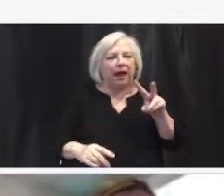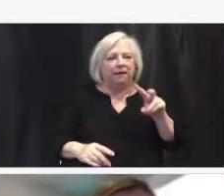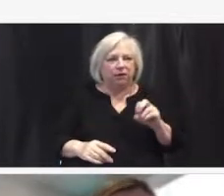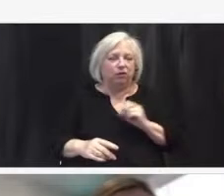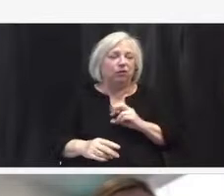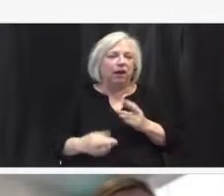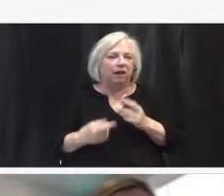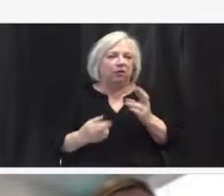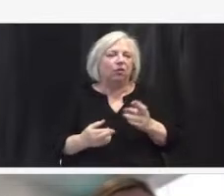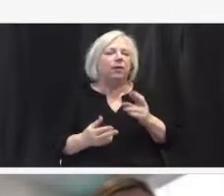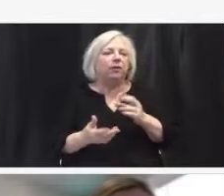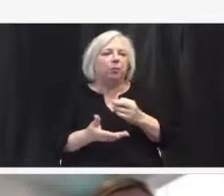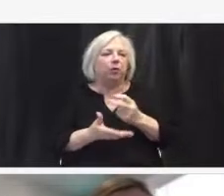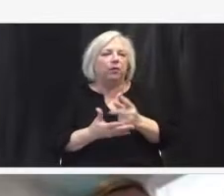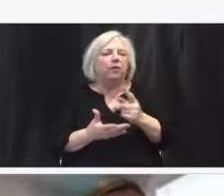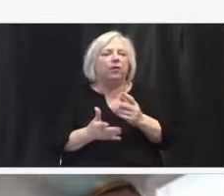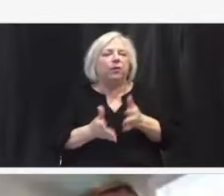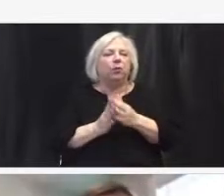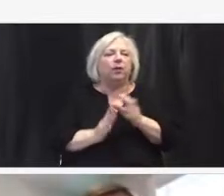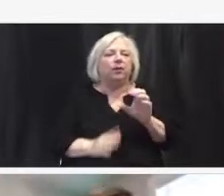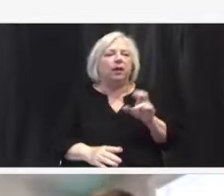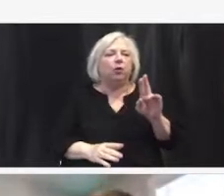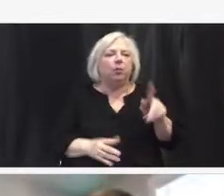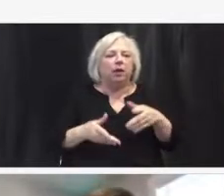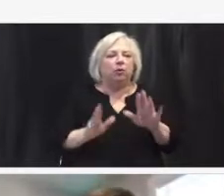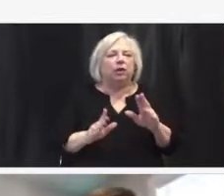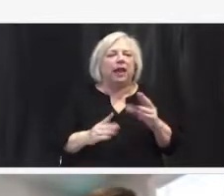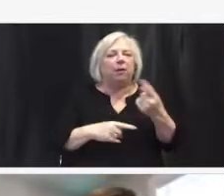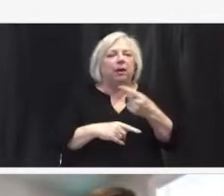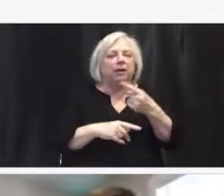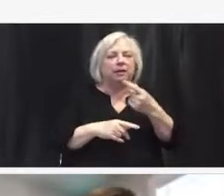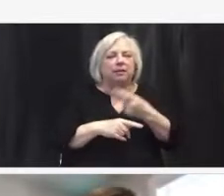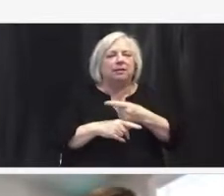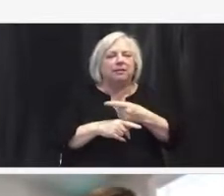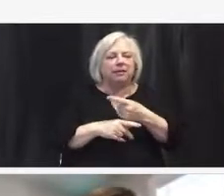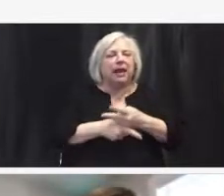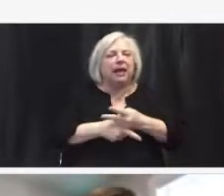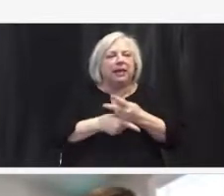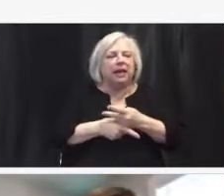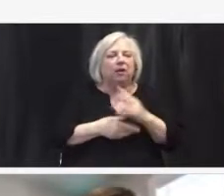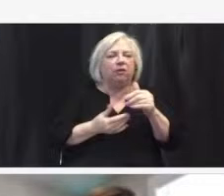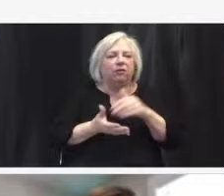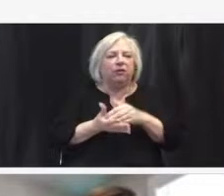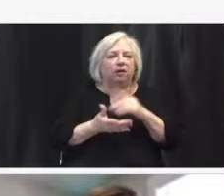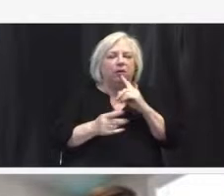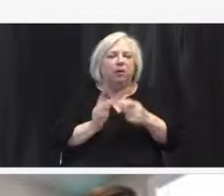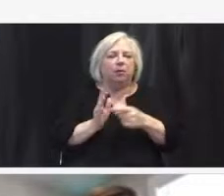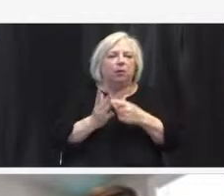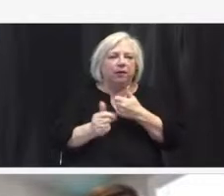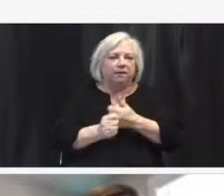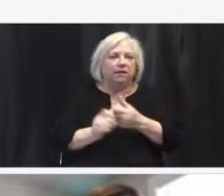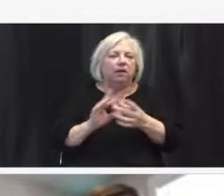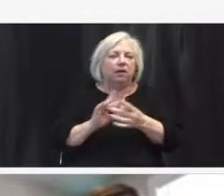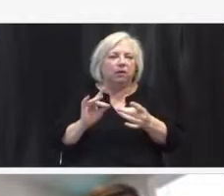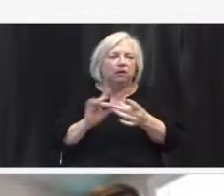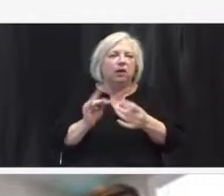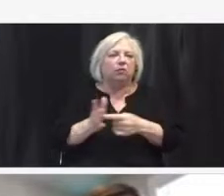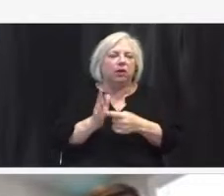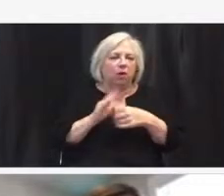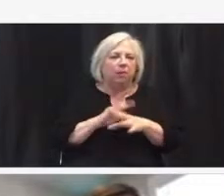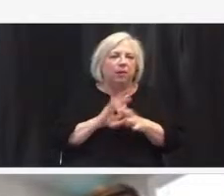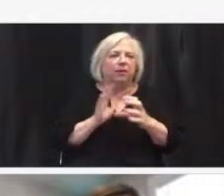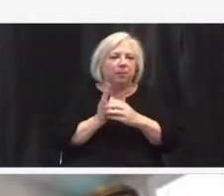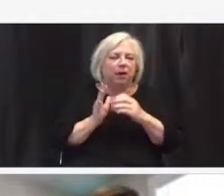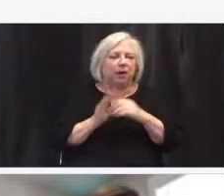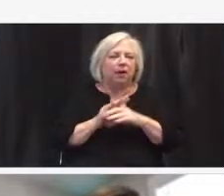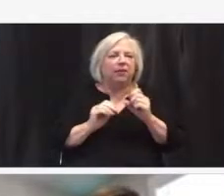requested CUP to allow a daycare center subject to compliance with the comments and conditions outlined in paragraphs D, E, and F and the staff analysis of the agenda